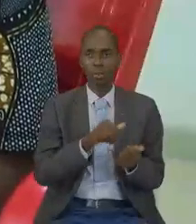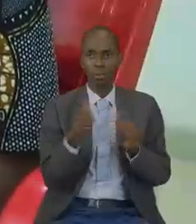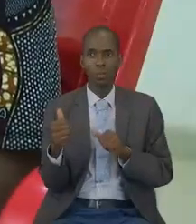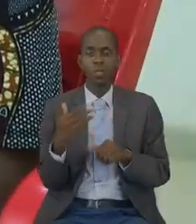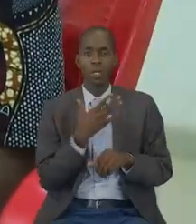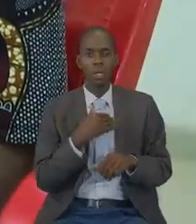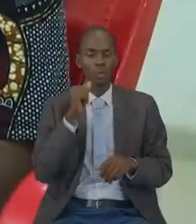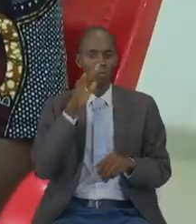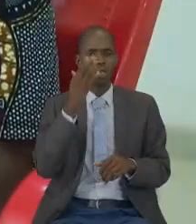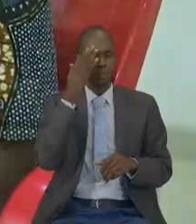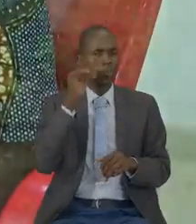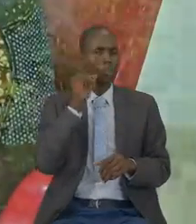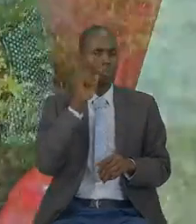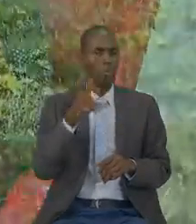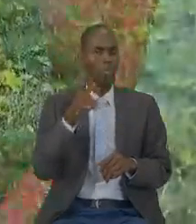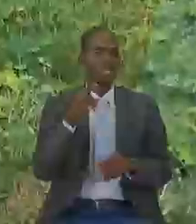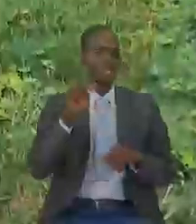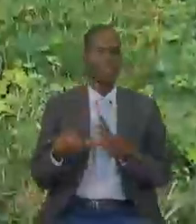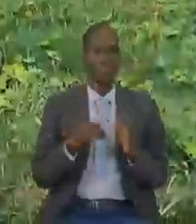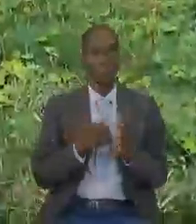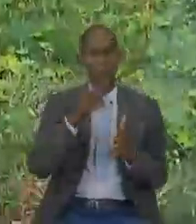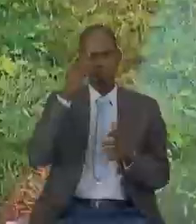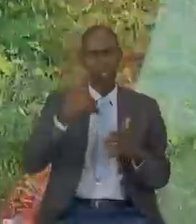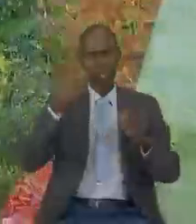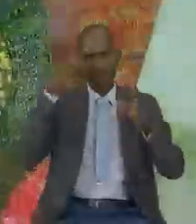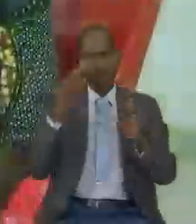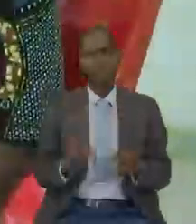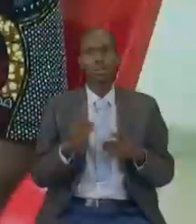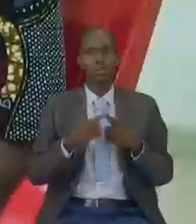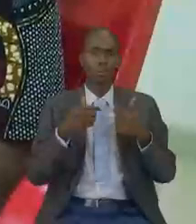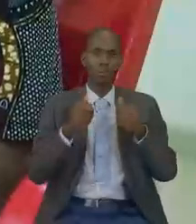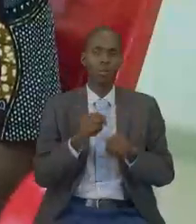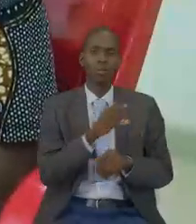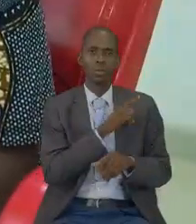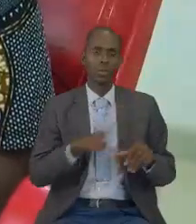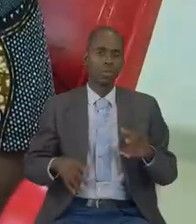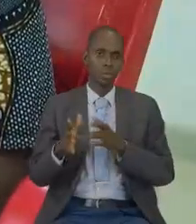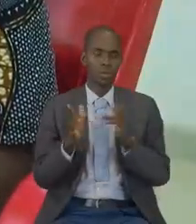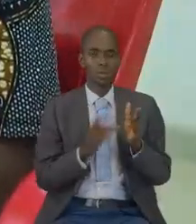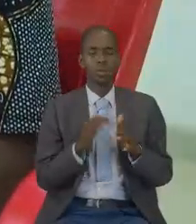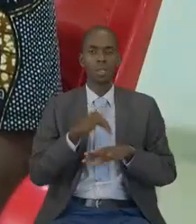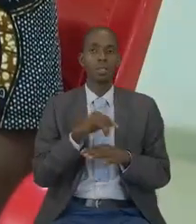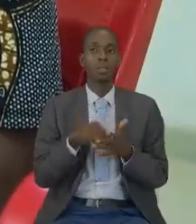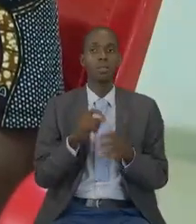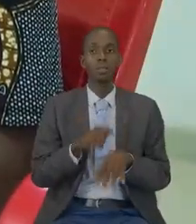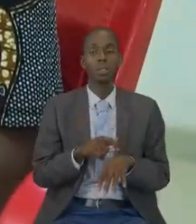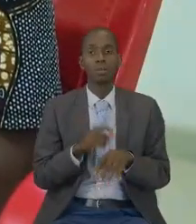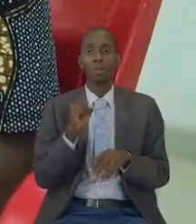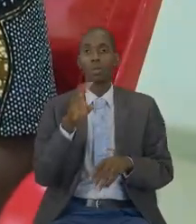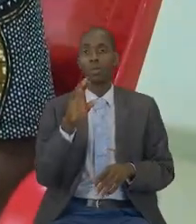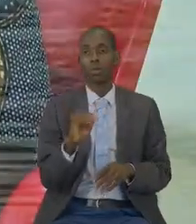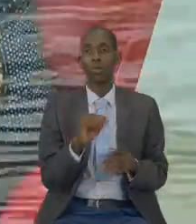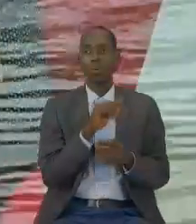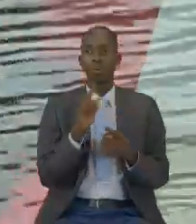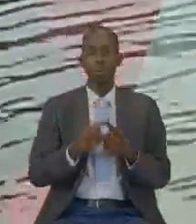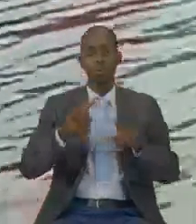do it because I made up my mind completely I was going to follow Jesus this time around and forget about all what I was doing. So we went for the